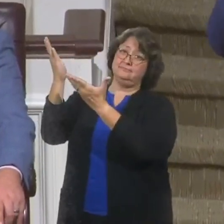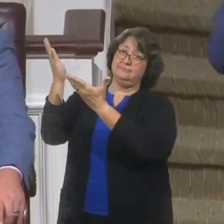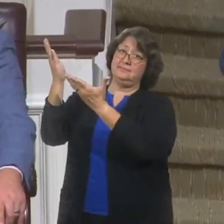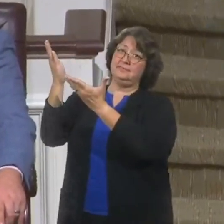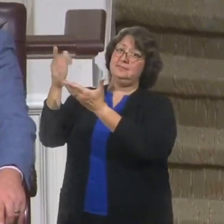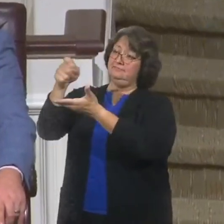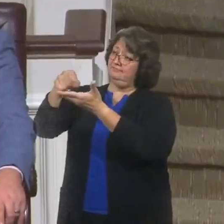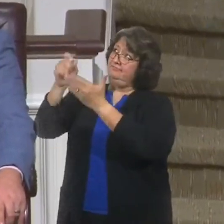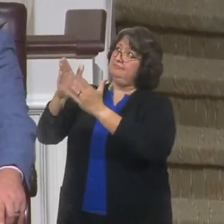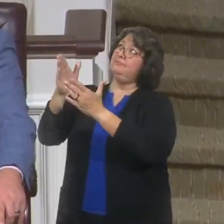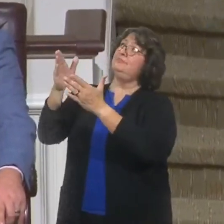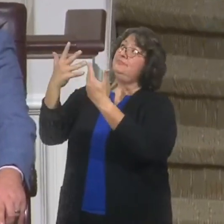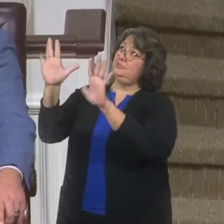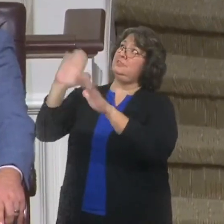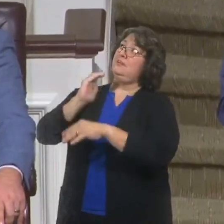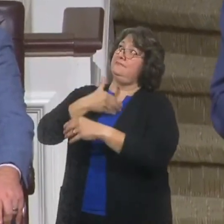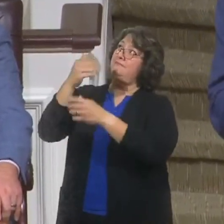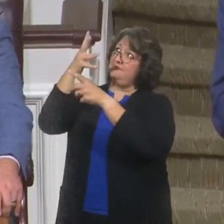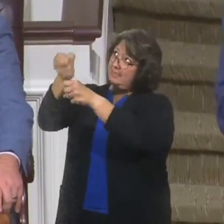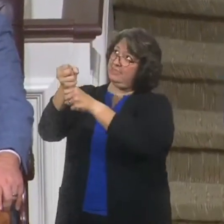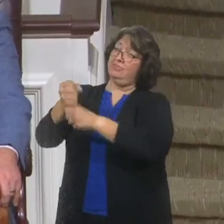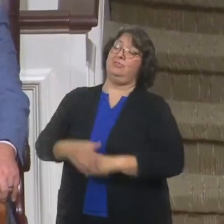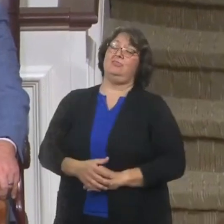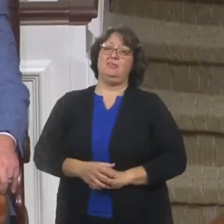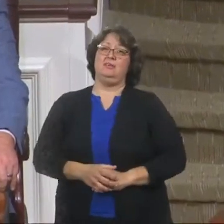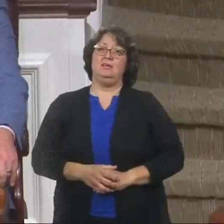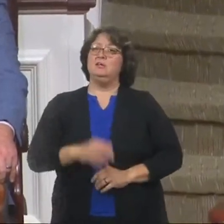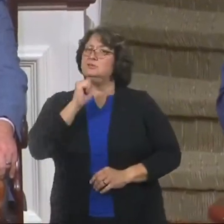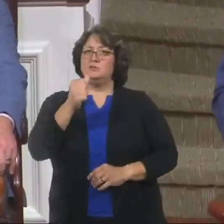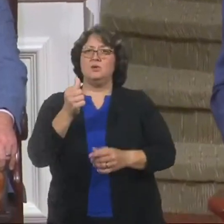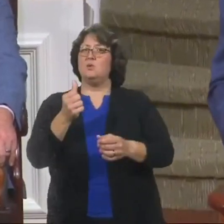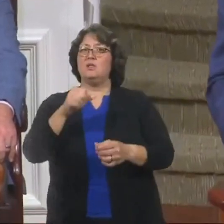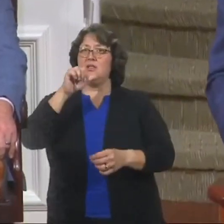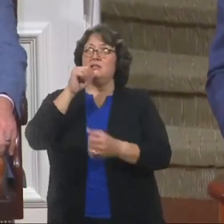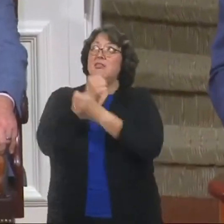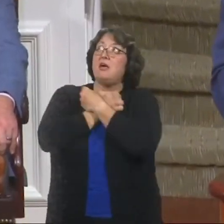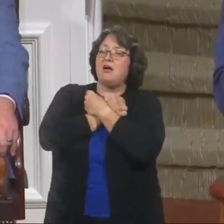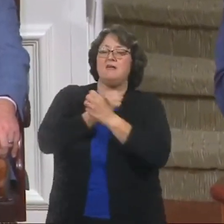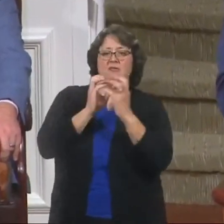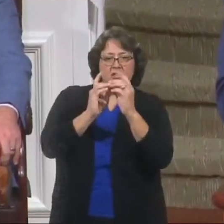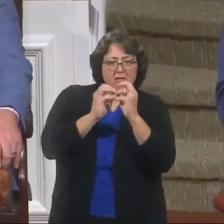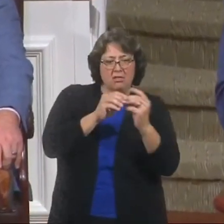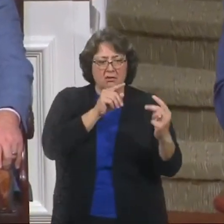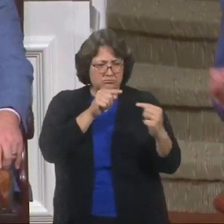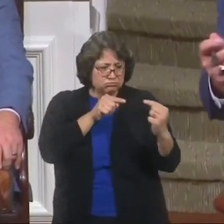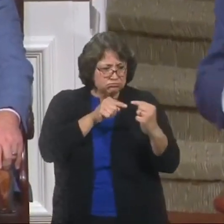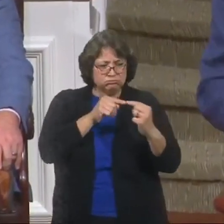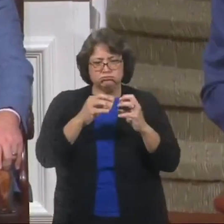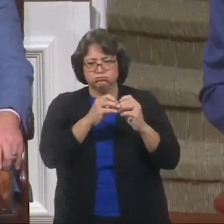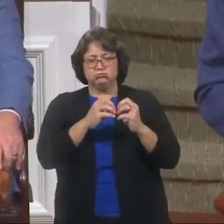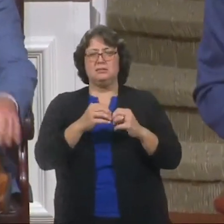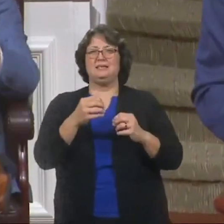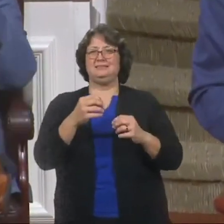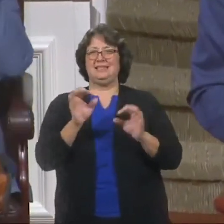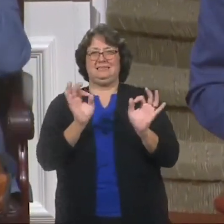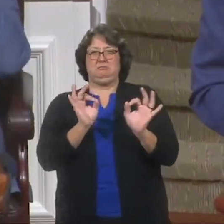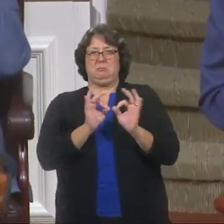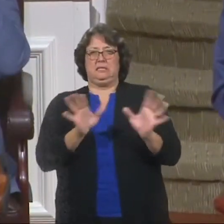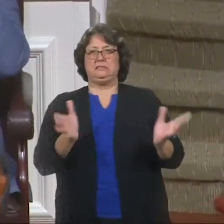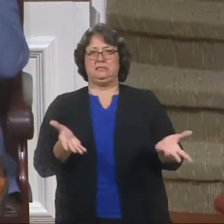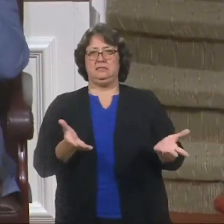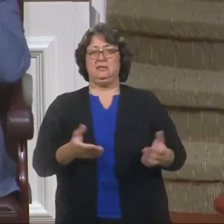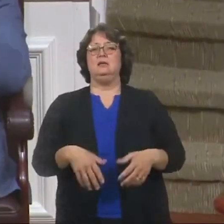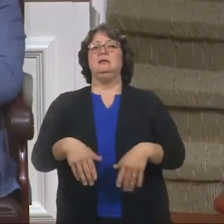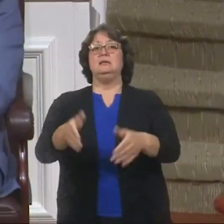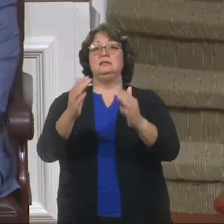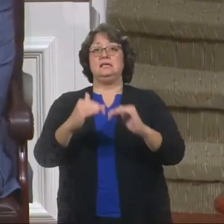the finisher of faith. So he says, don't love strife. Don't love simplicity. Look, another one we're not supposed to love in verse number